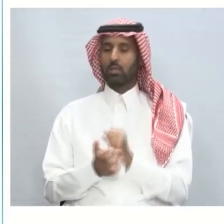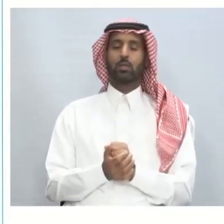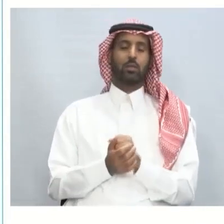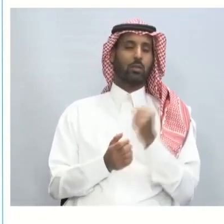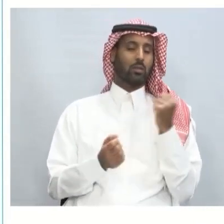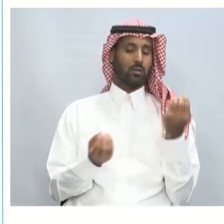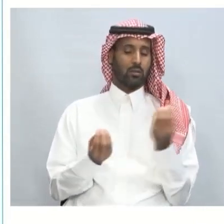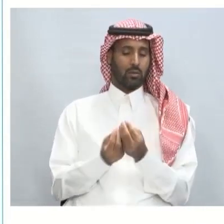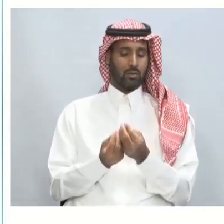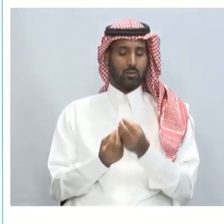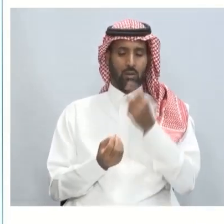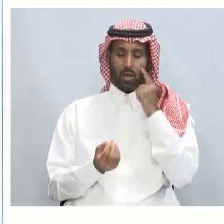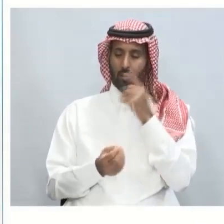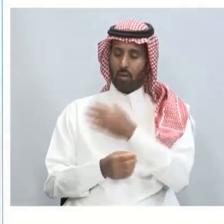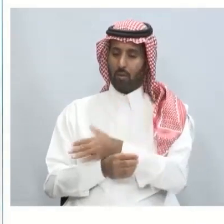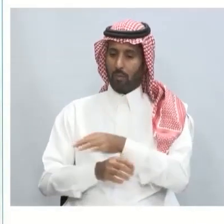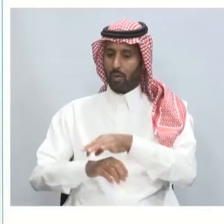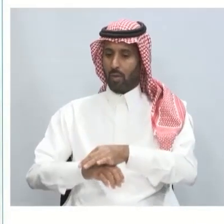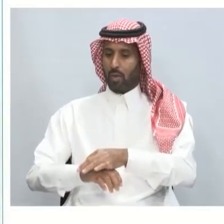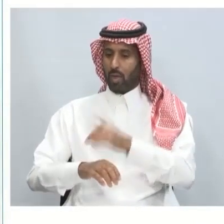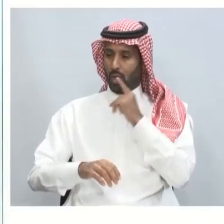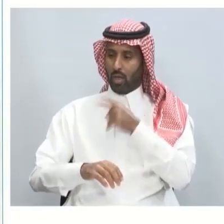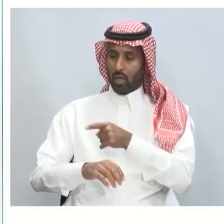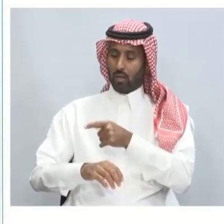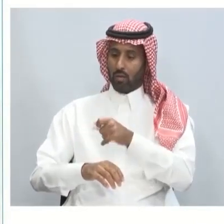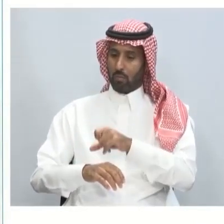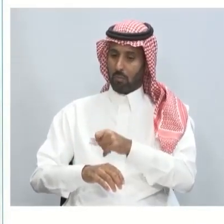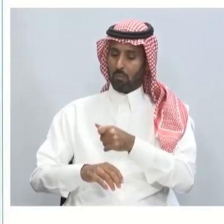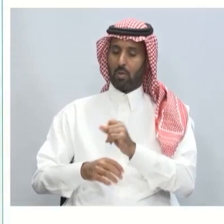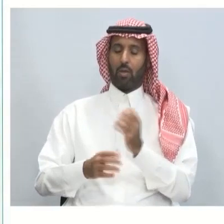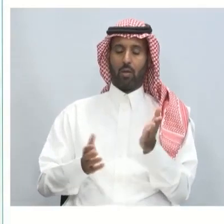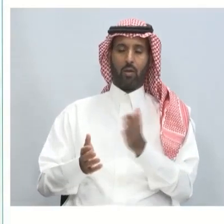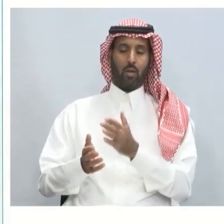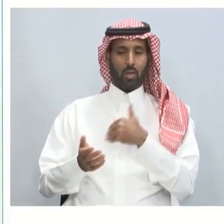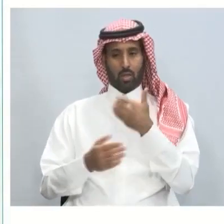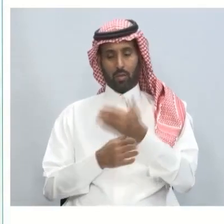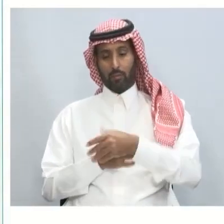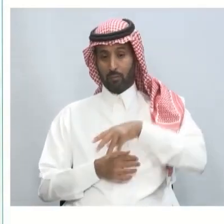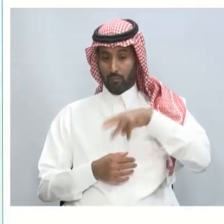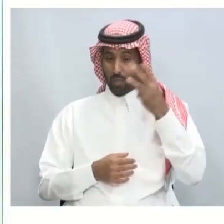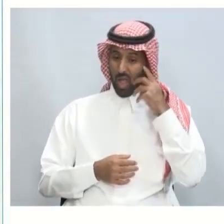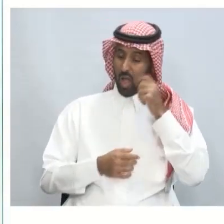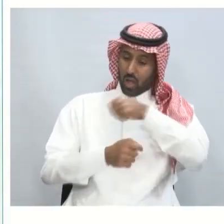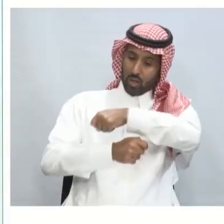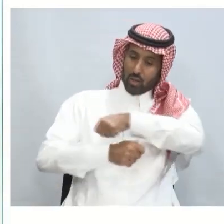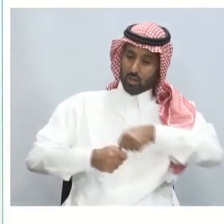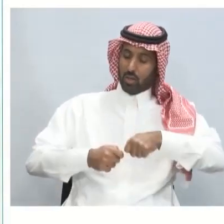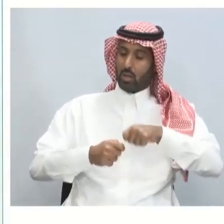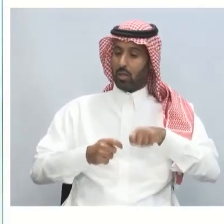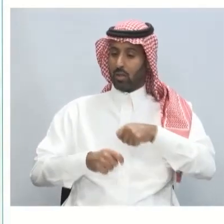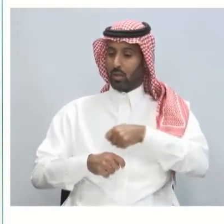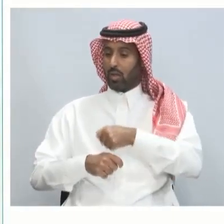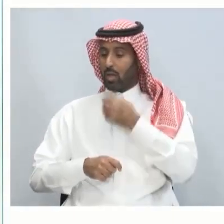works with doctors about patients' conditions. So this is an easy one. The next one is a surgeon. The next